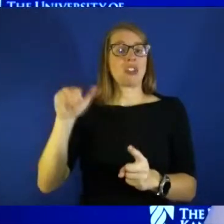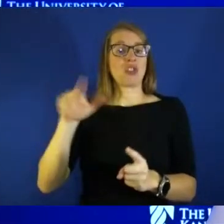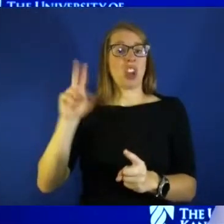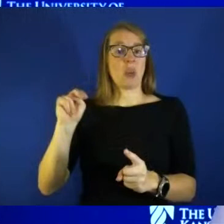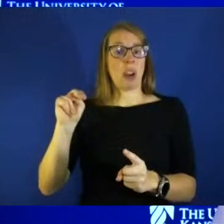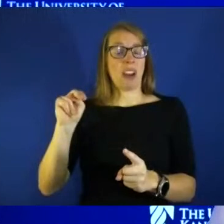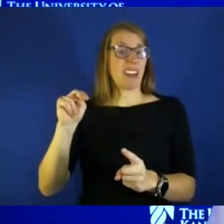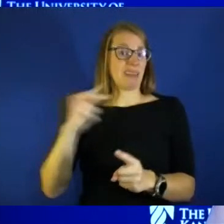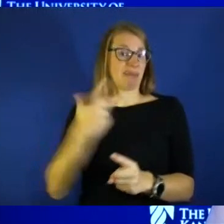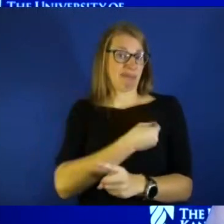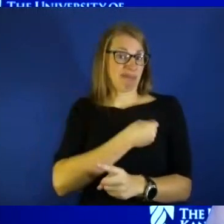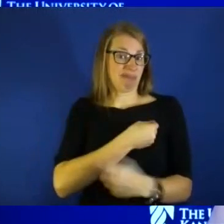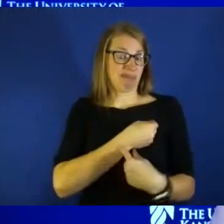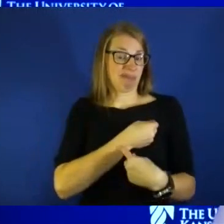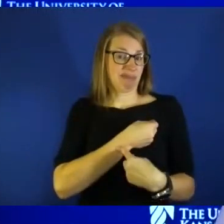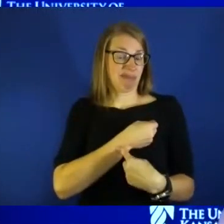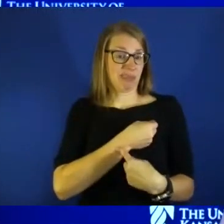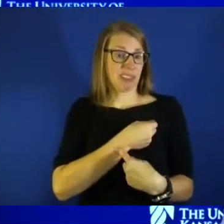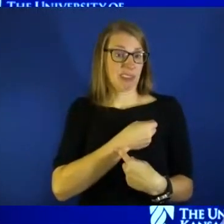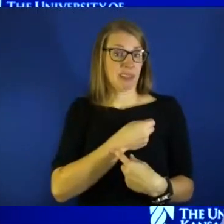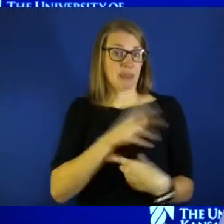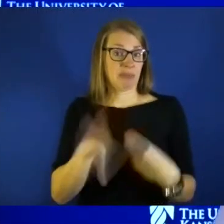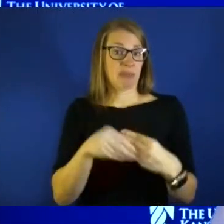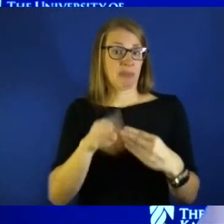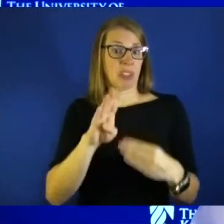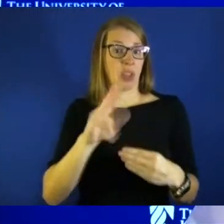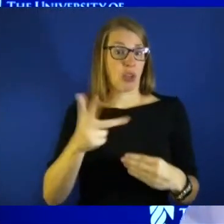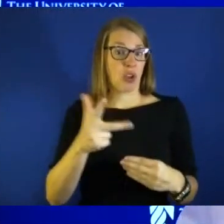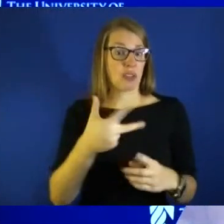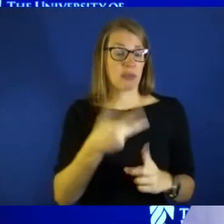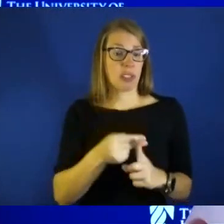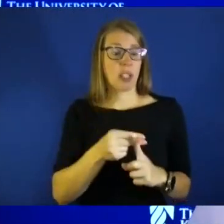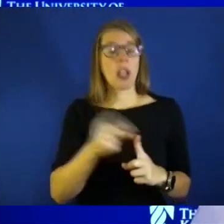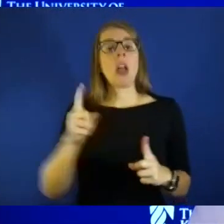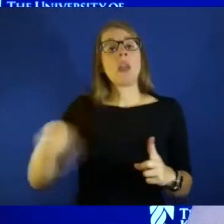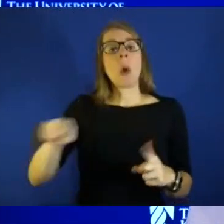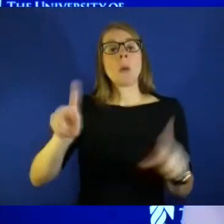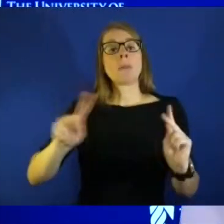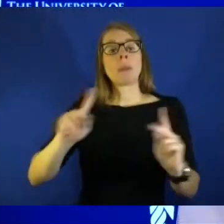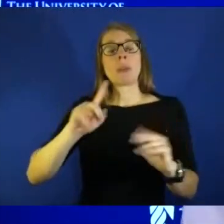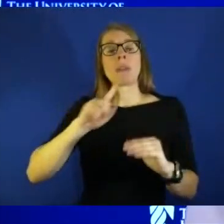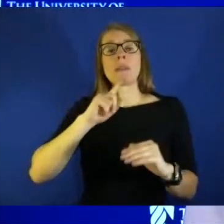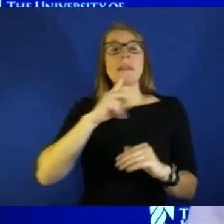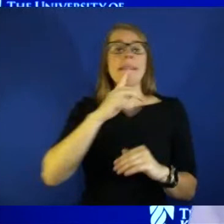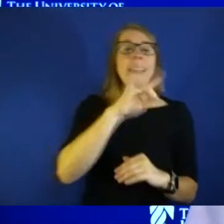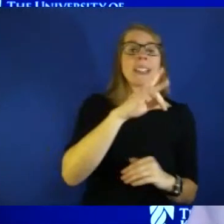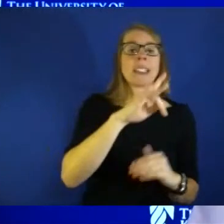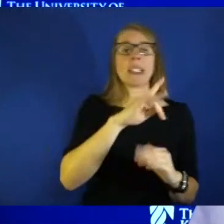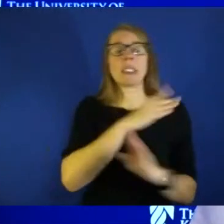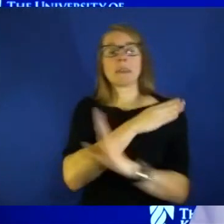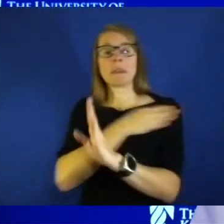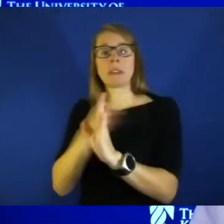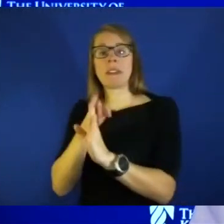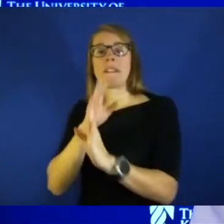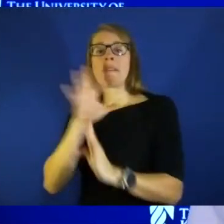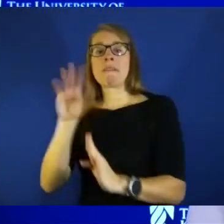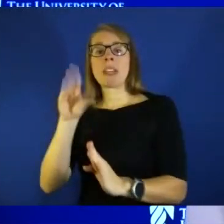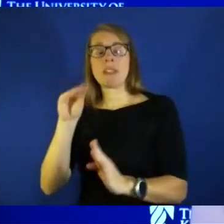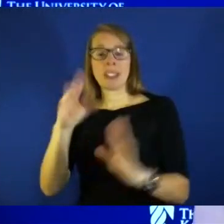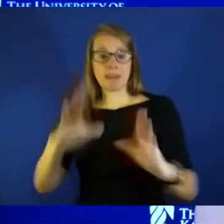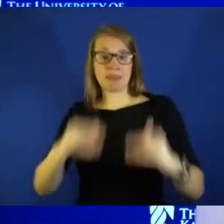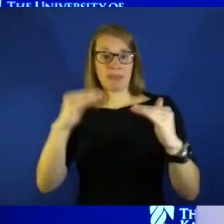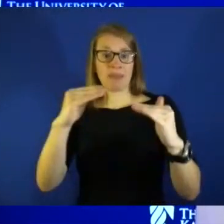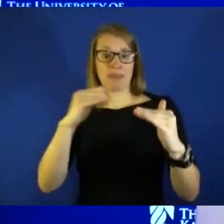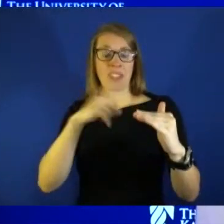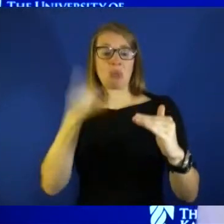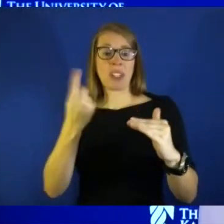recommendation would be those people that are 18 to 50 who are in those high-risk situations